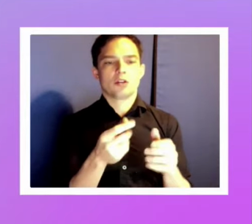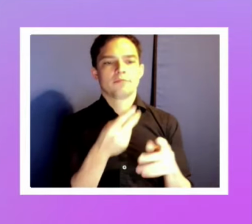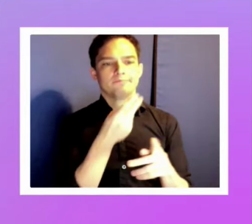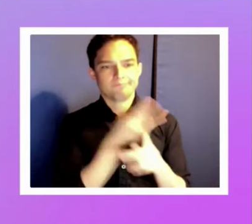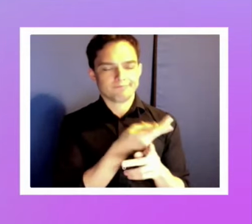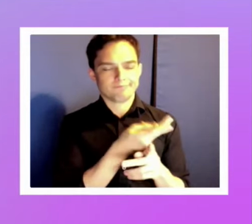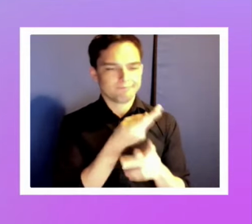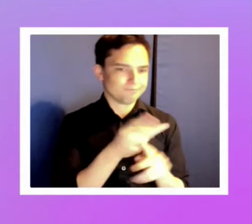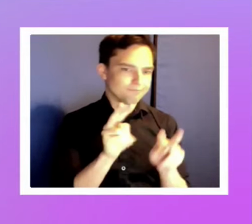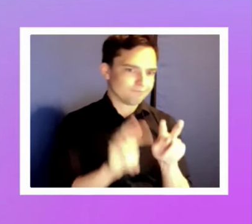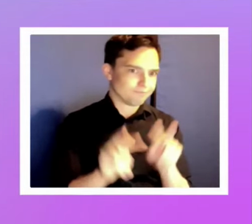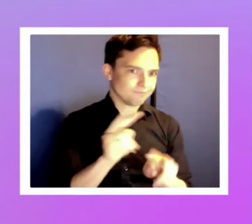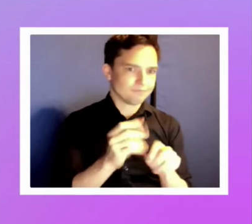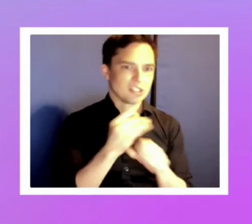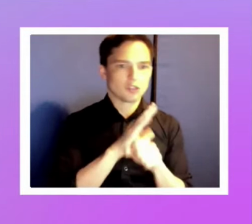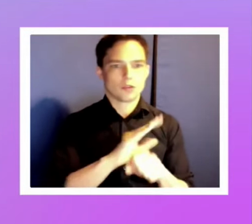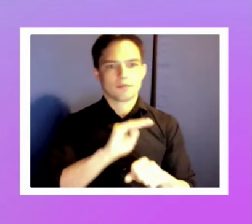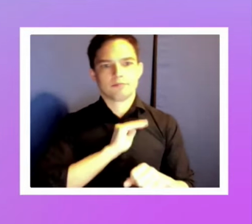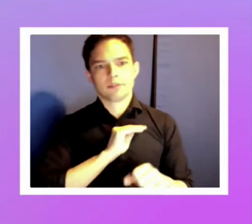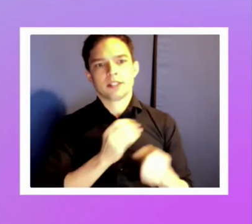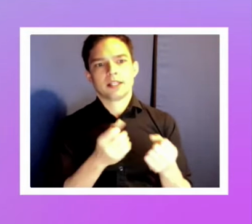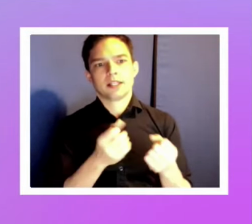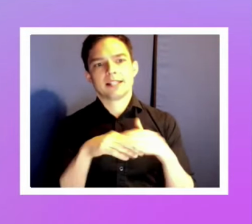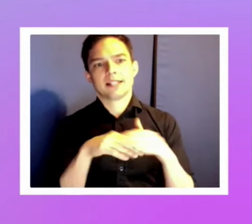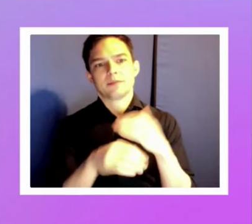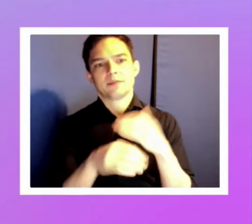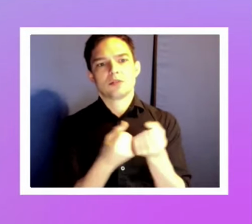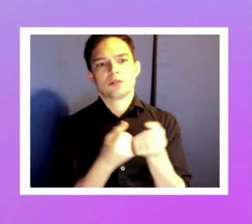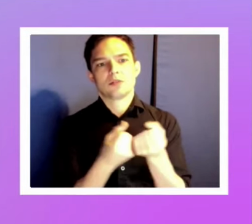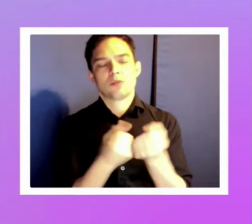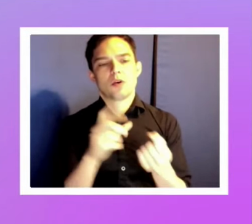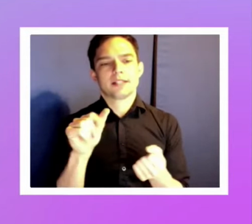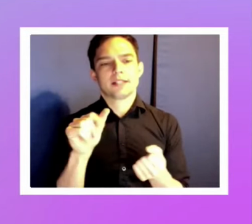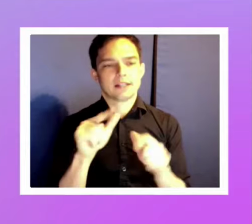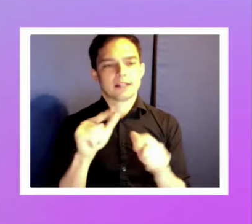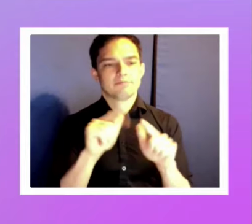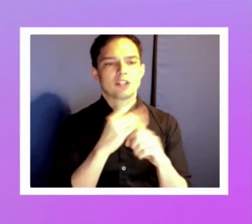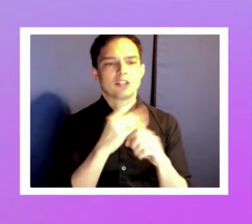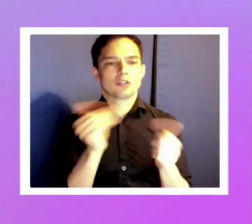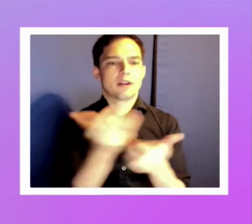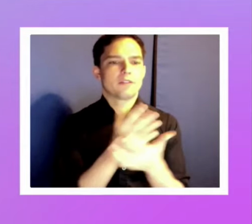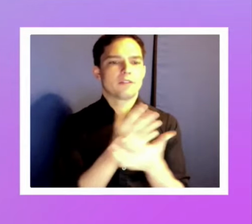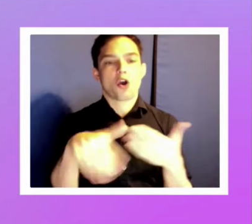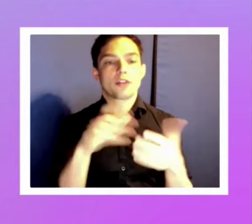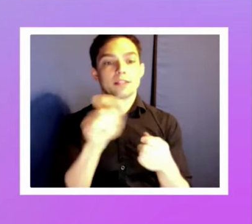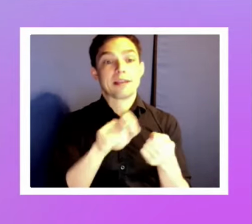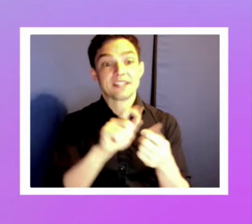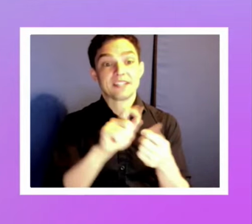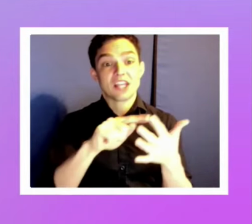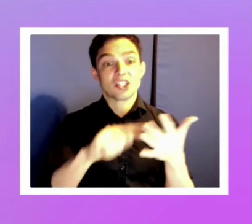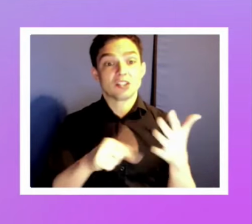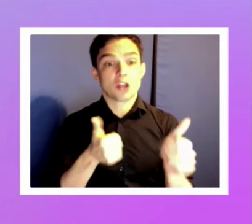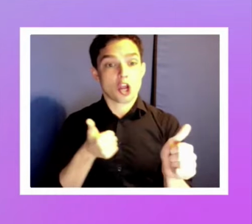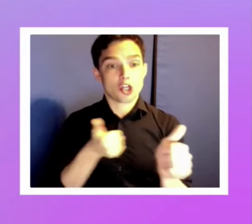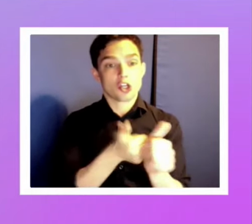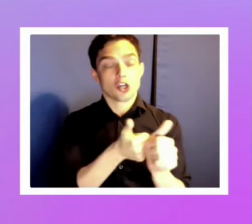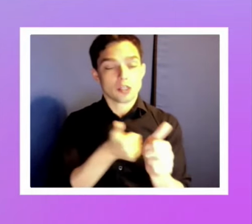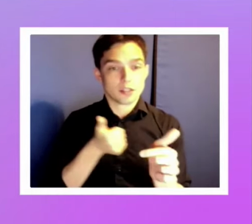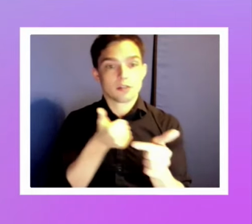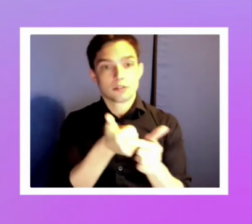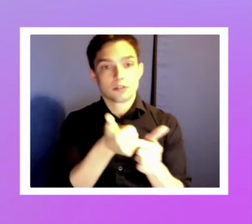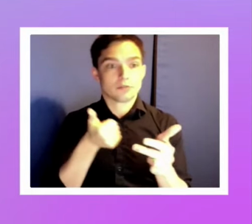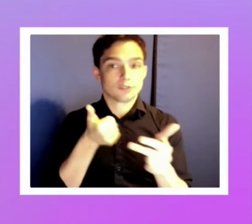make sure the accessibility support data is active, to make sure that all of the specifications are up to date. It's important